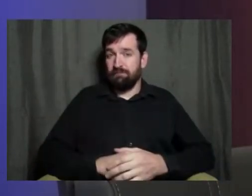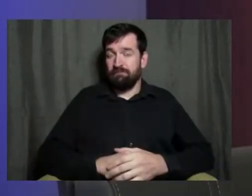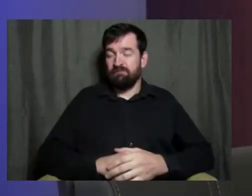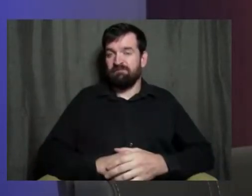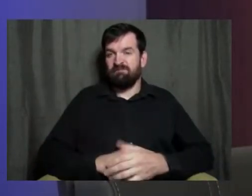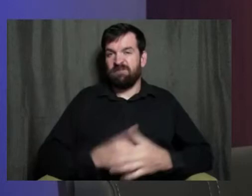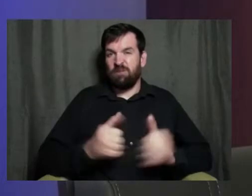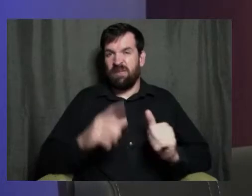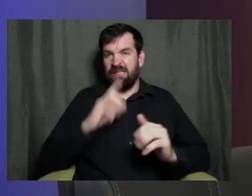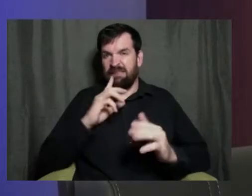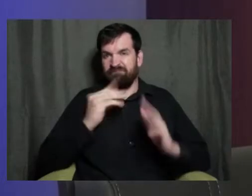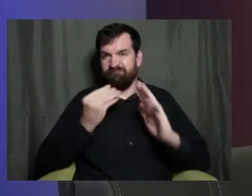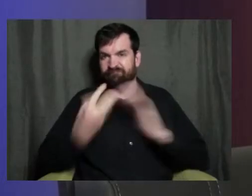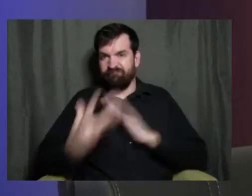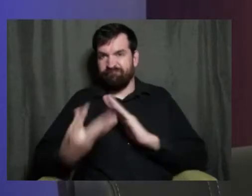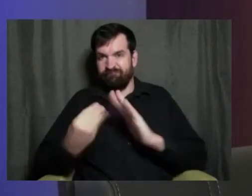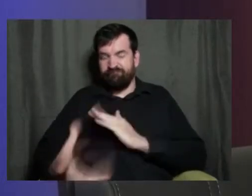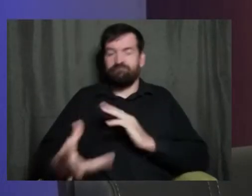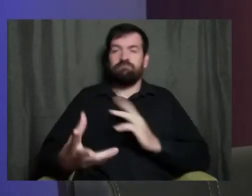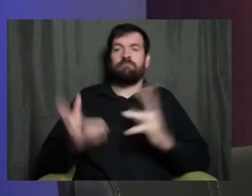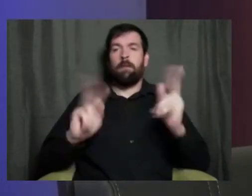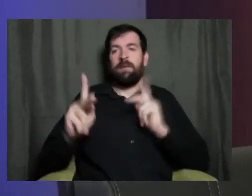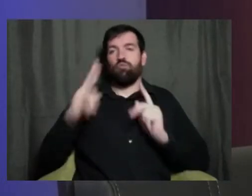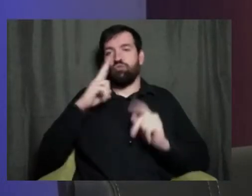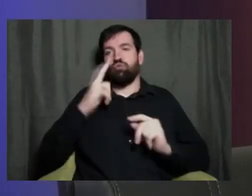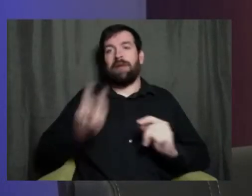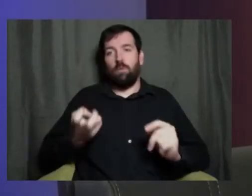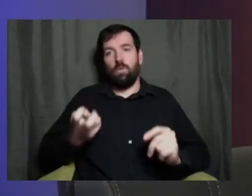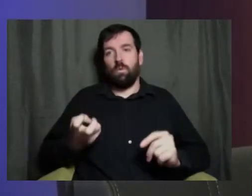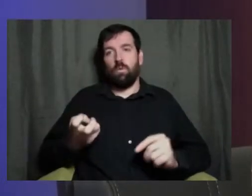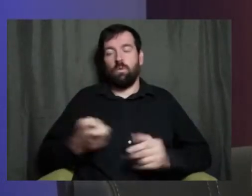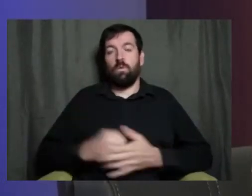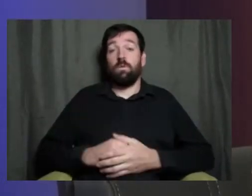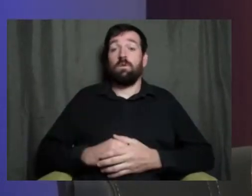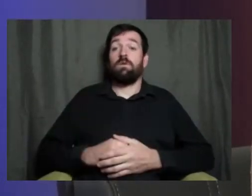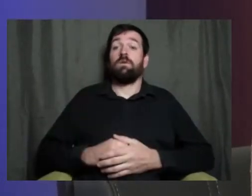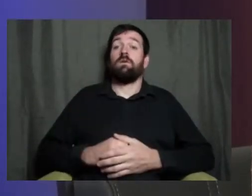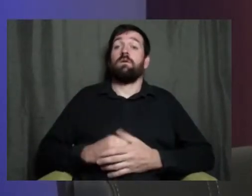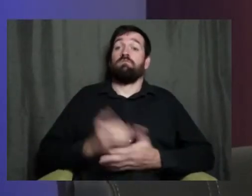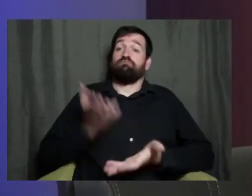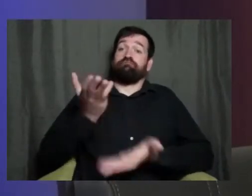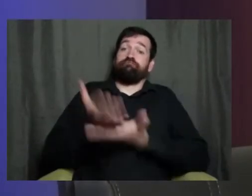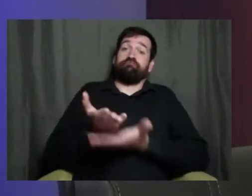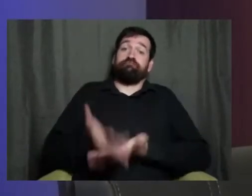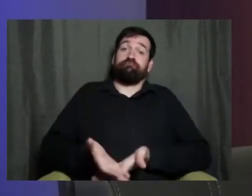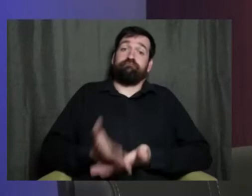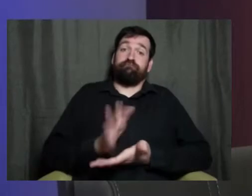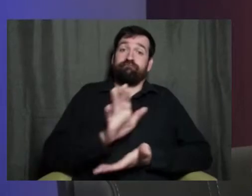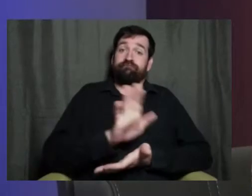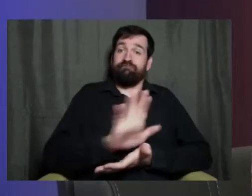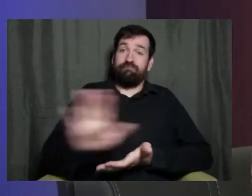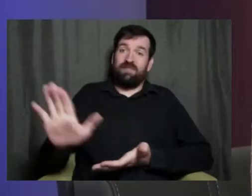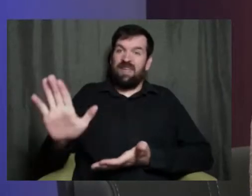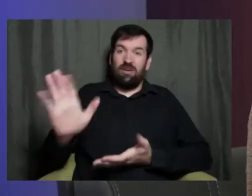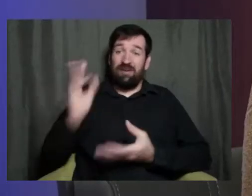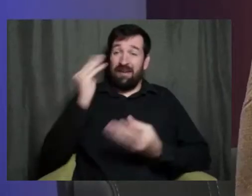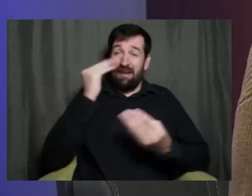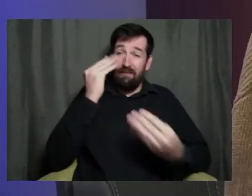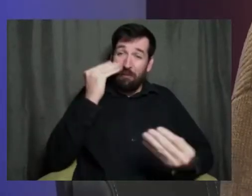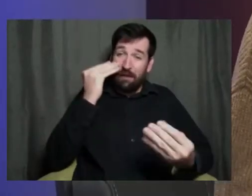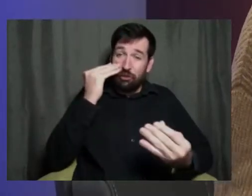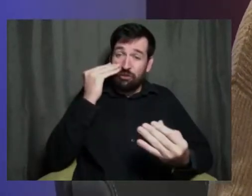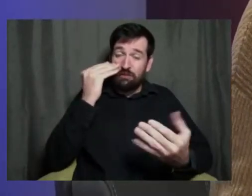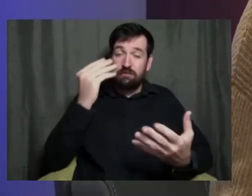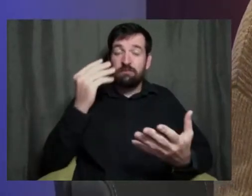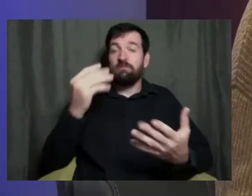And so for those folks that have that doubt, having that reaffirmed by their sources of information, which we tend to go to